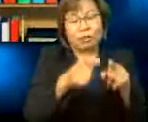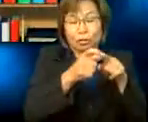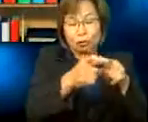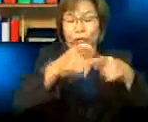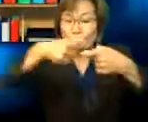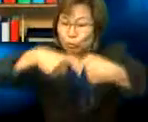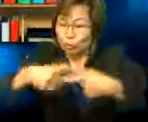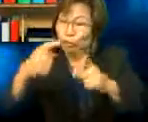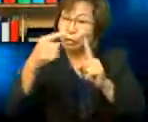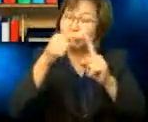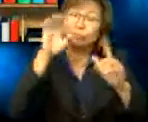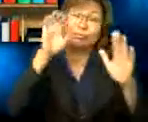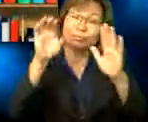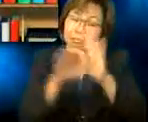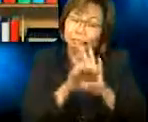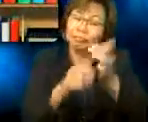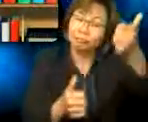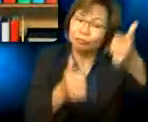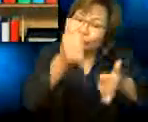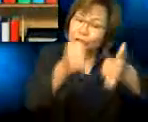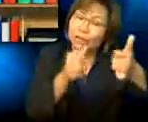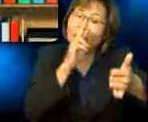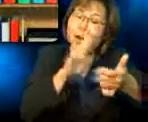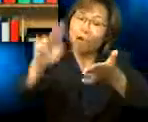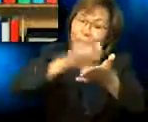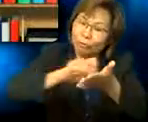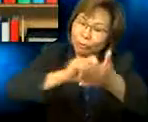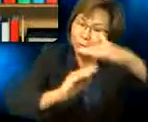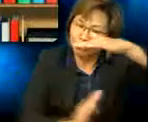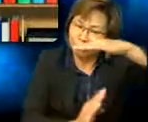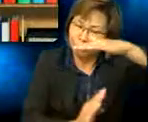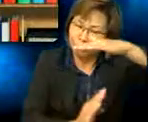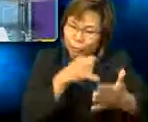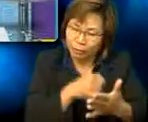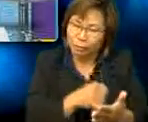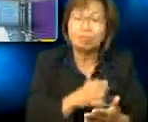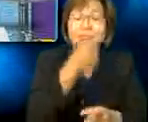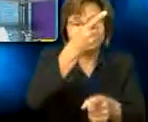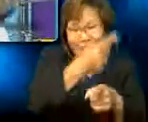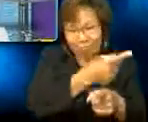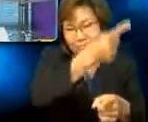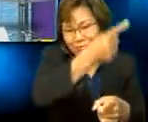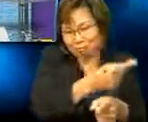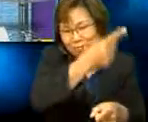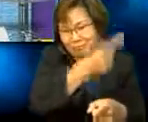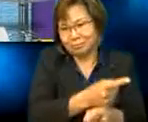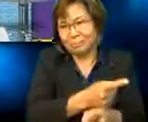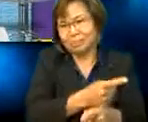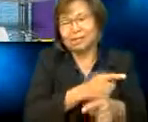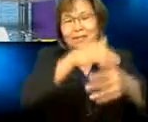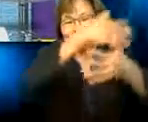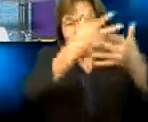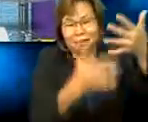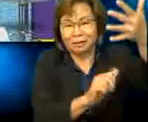words related to the picture which are written below it. That's right. These are the